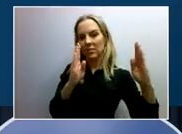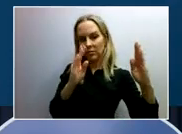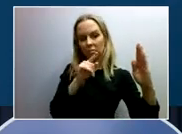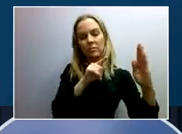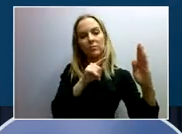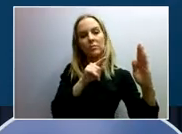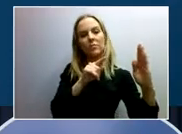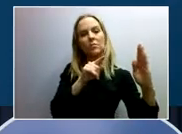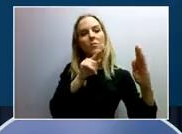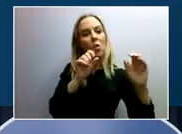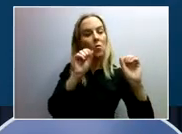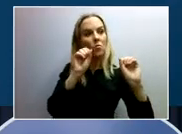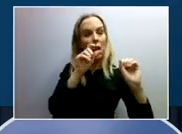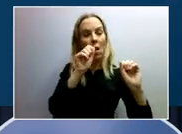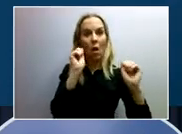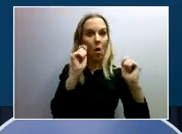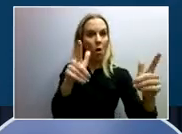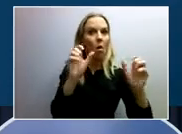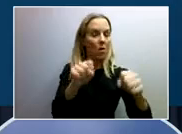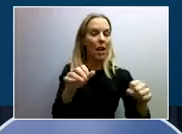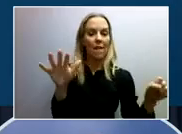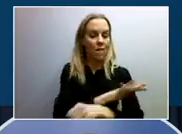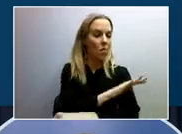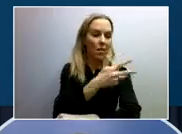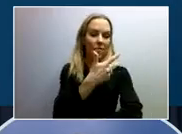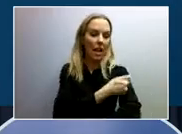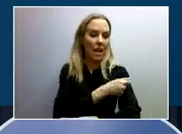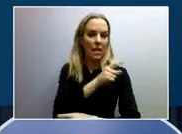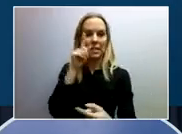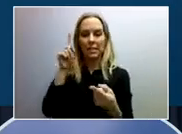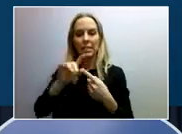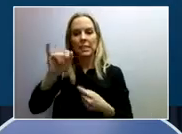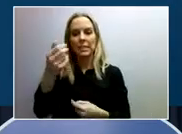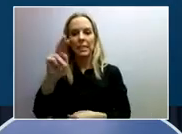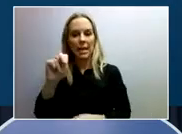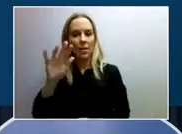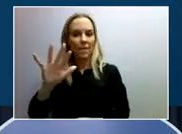fully vaccinated, to January 5th. I want you to look at this.